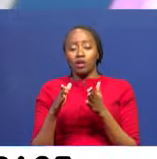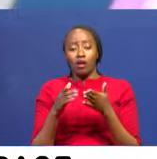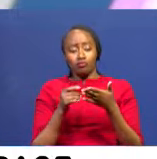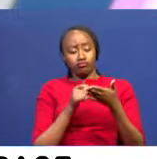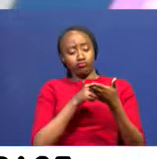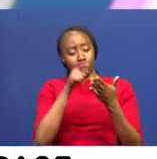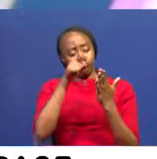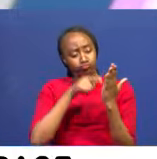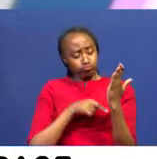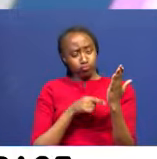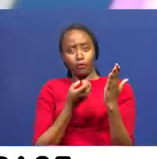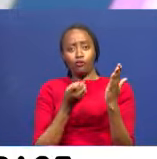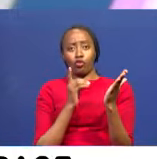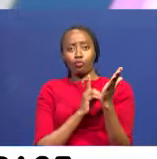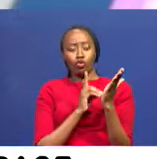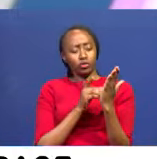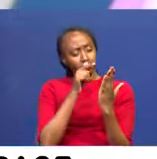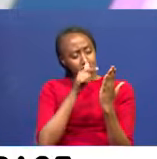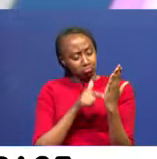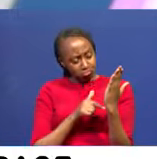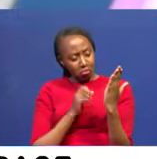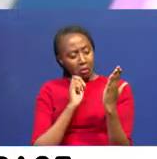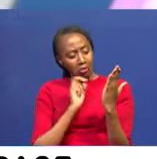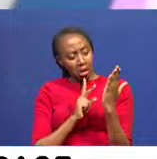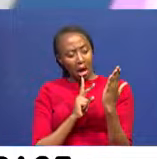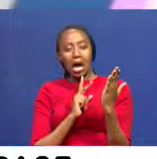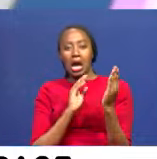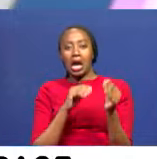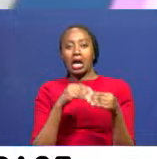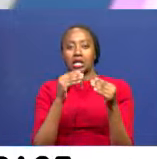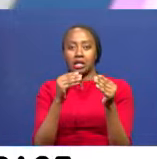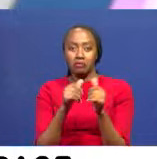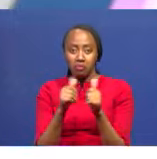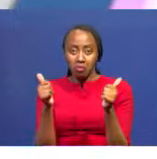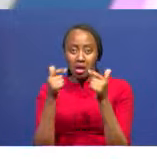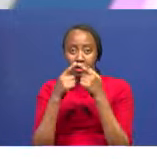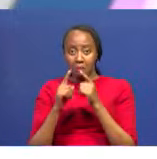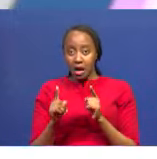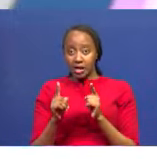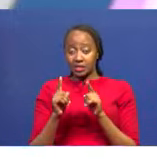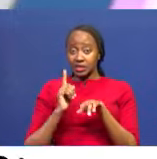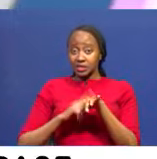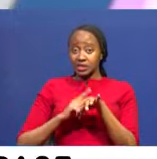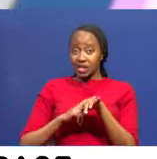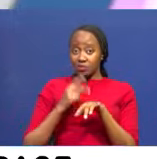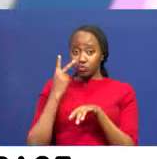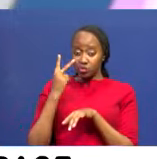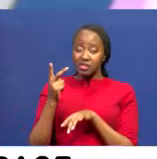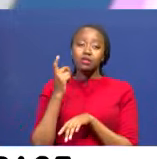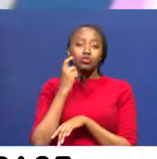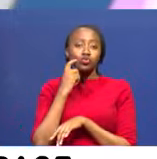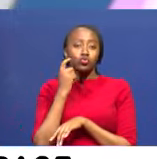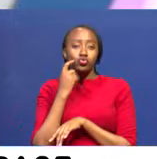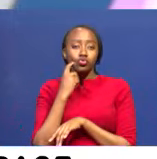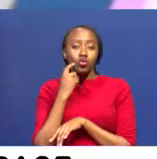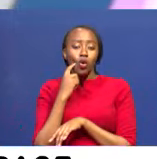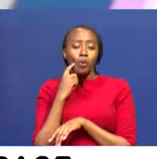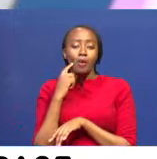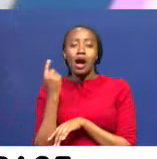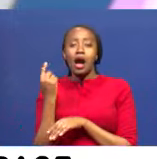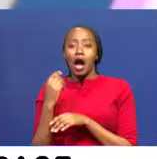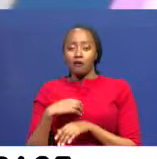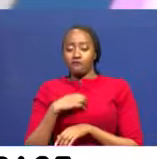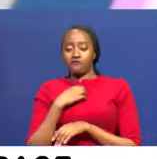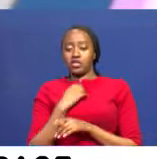prescription, that we are able to rationalize all that. And that's why even at the retail setting, most of the times when they visit a pharmacy with a